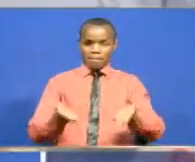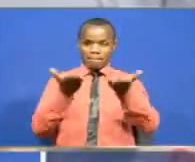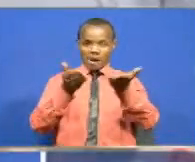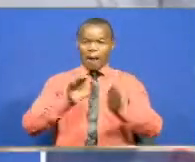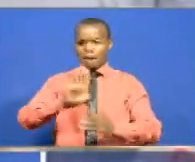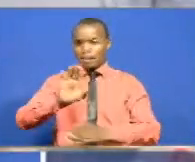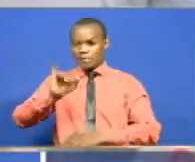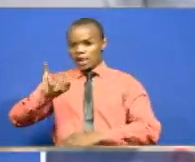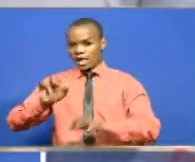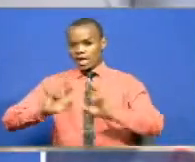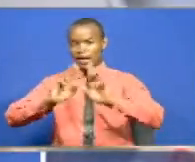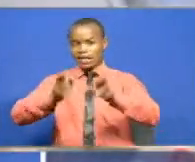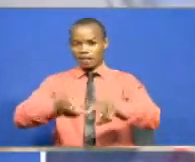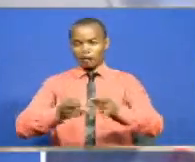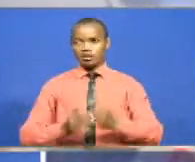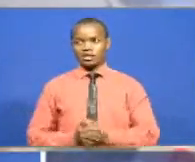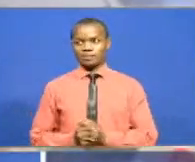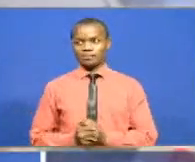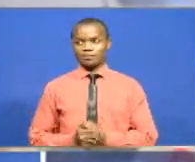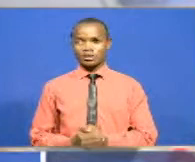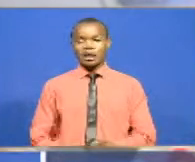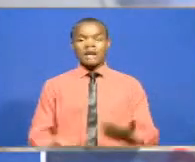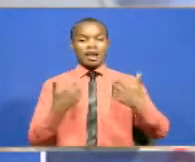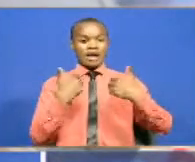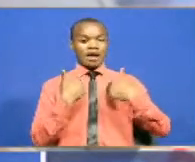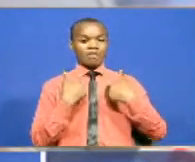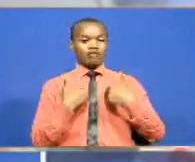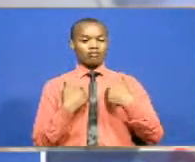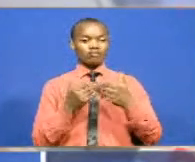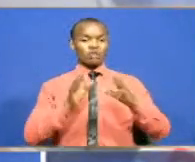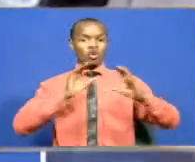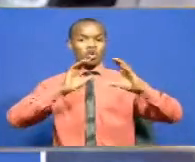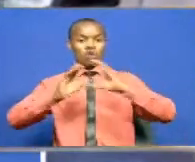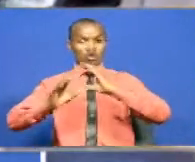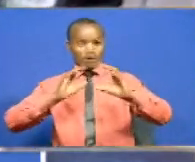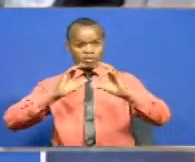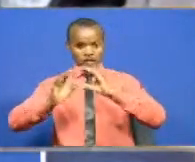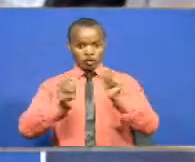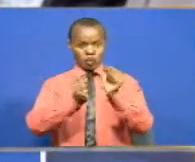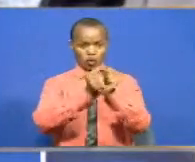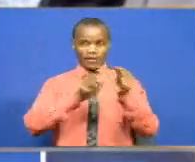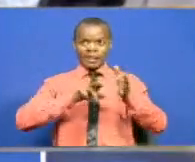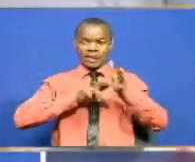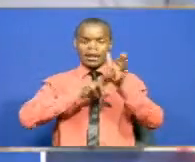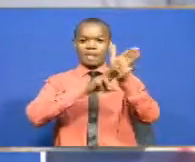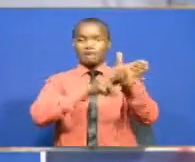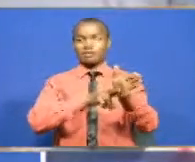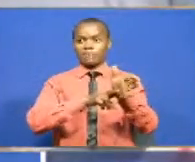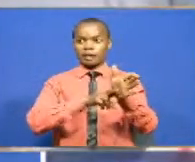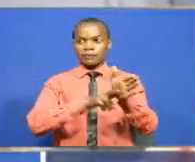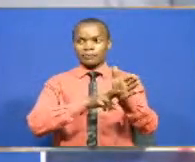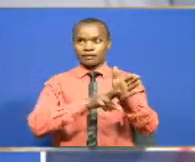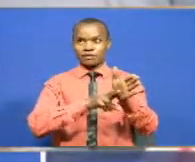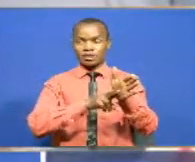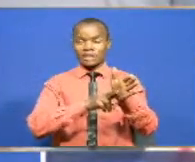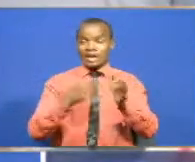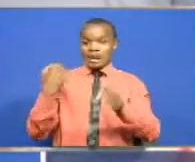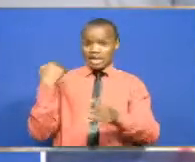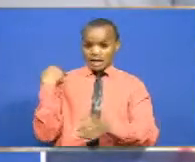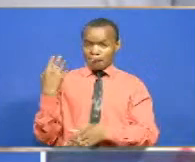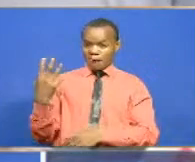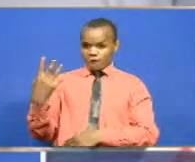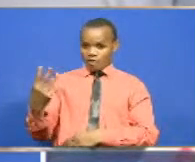a very cordial conversation with these representatives. This was the fourth meeting we've been